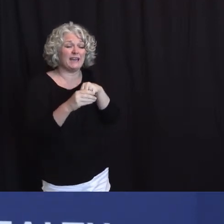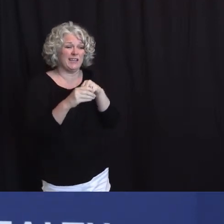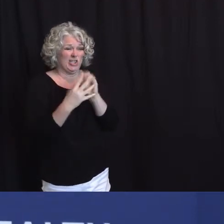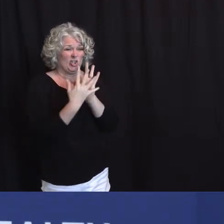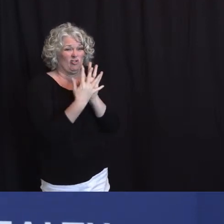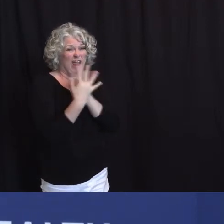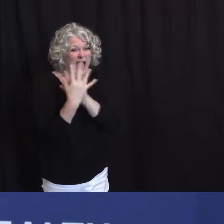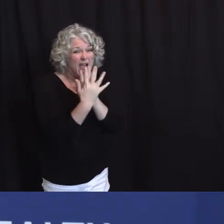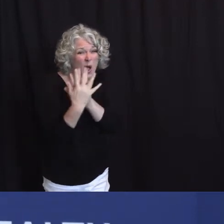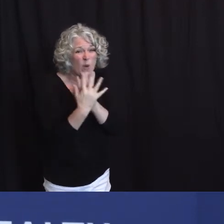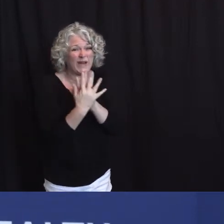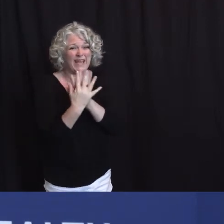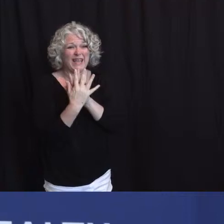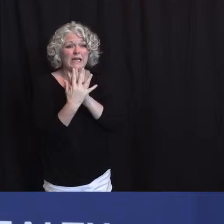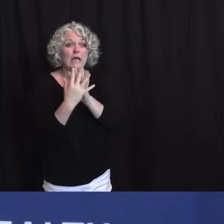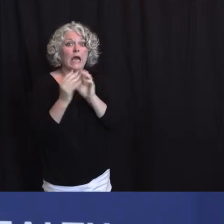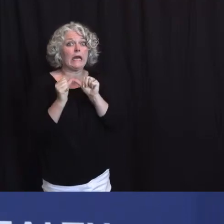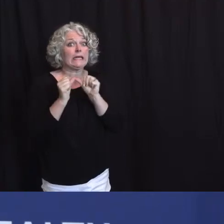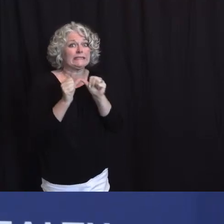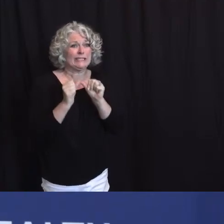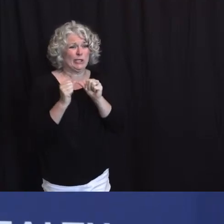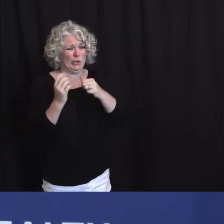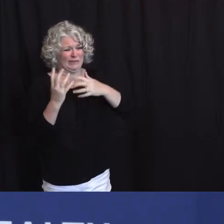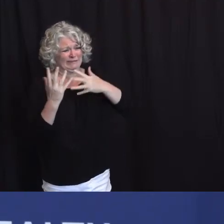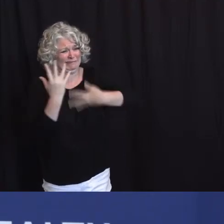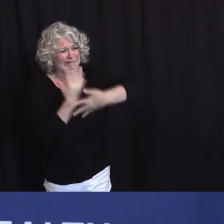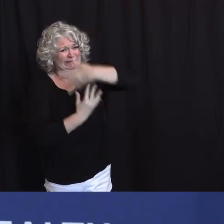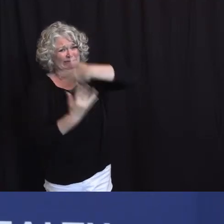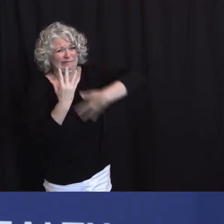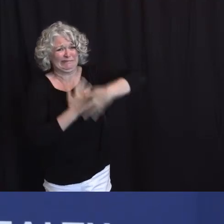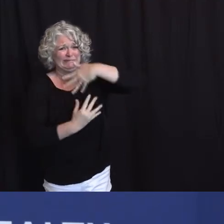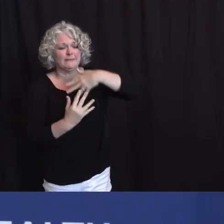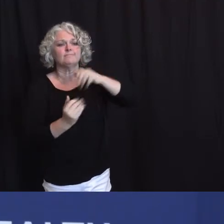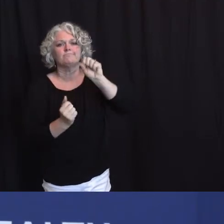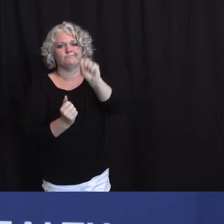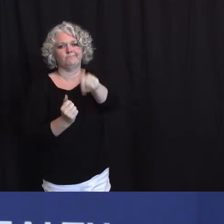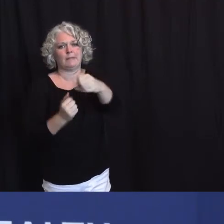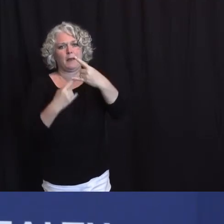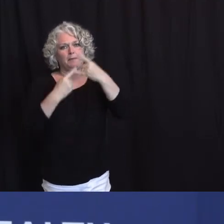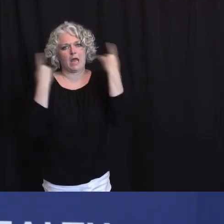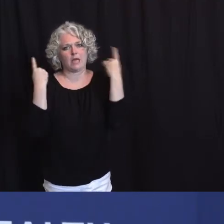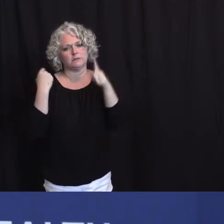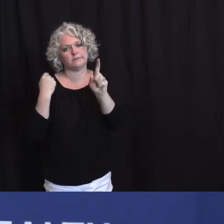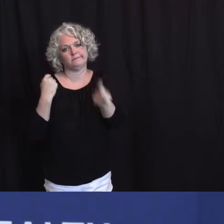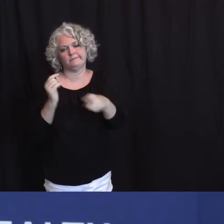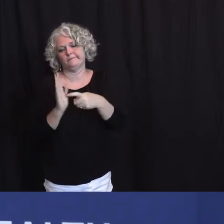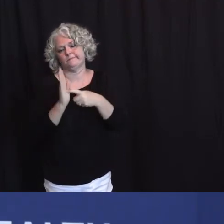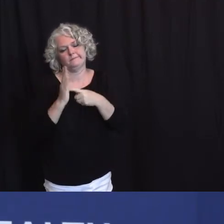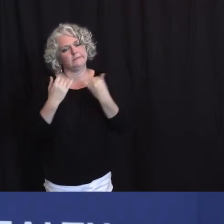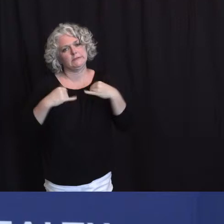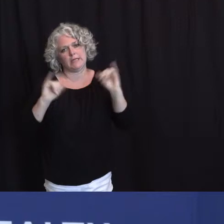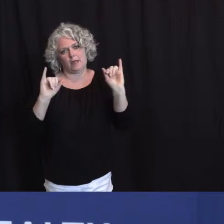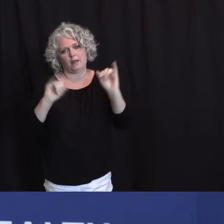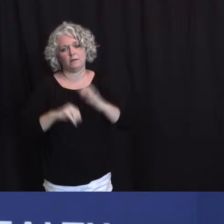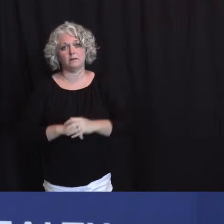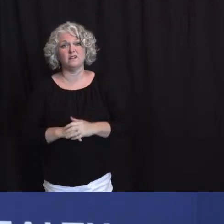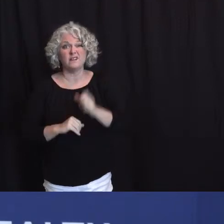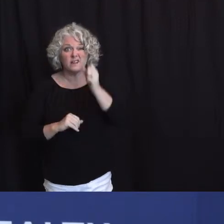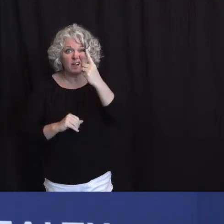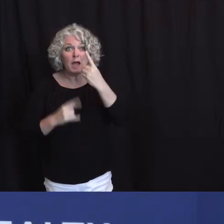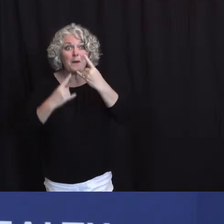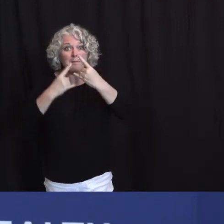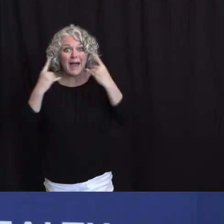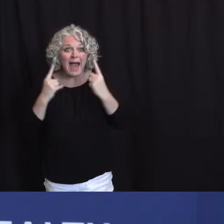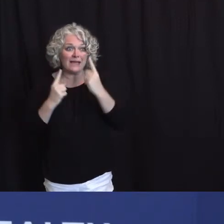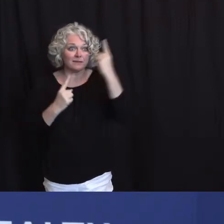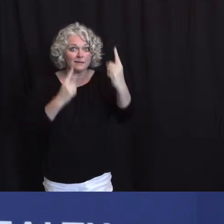that include sustained contact with others. Masking and social distancing are still key ways